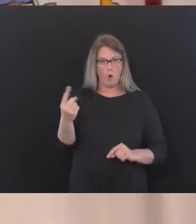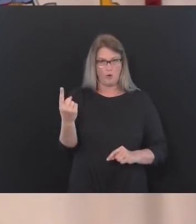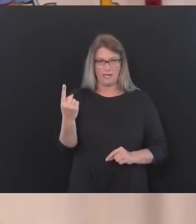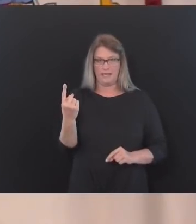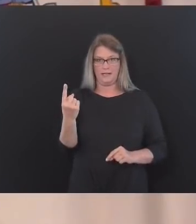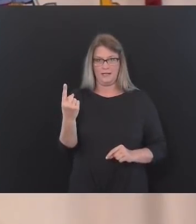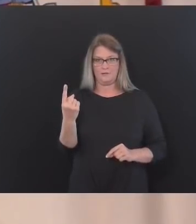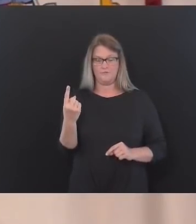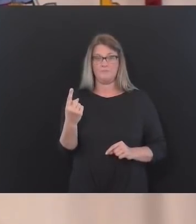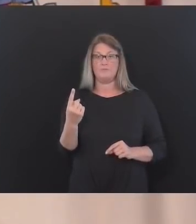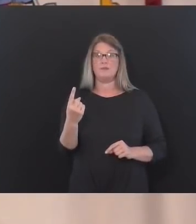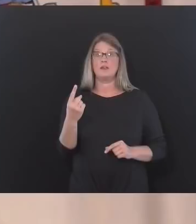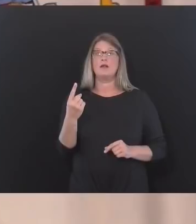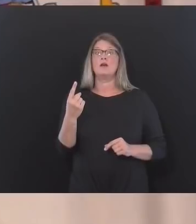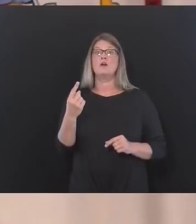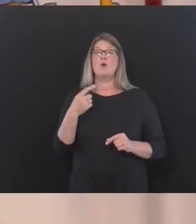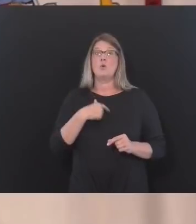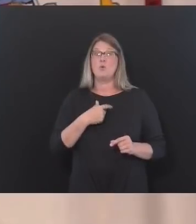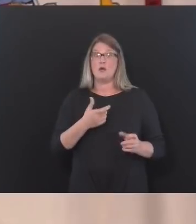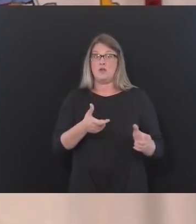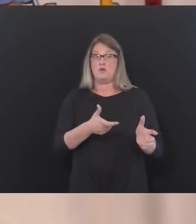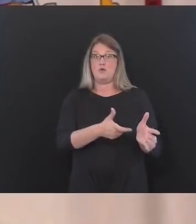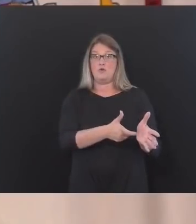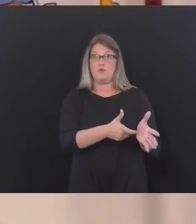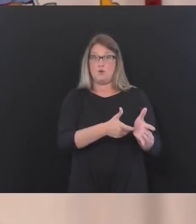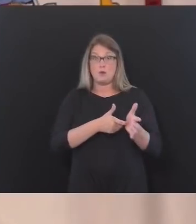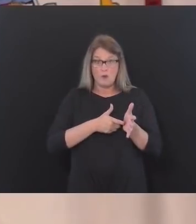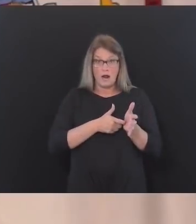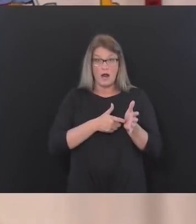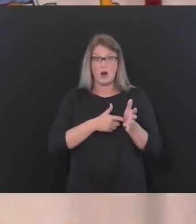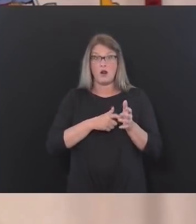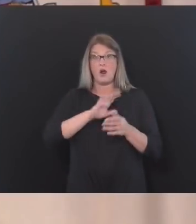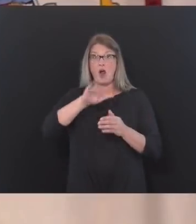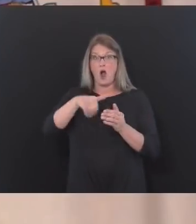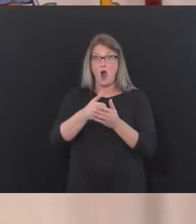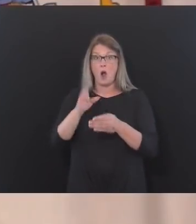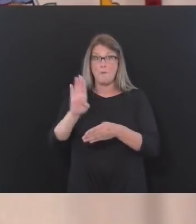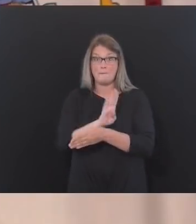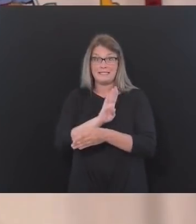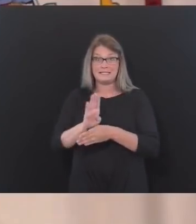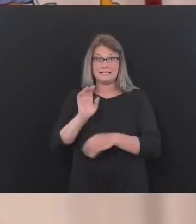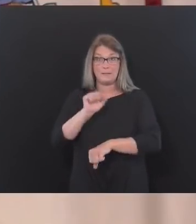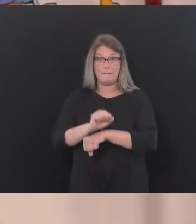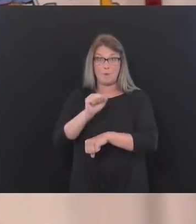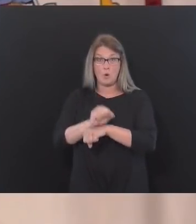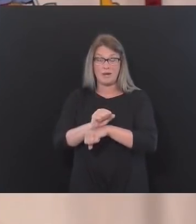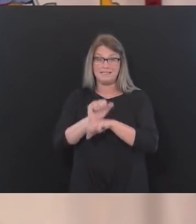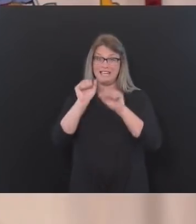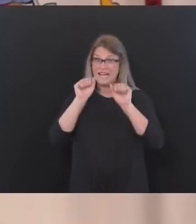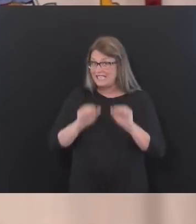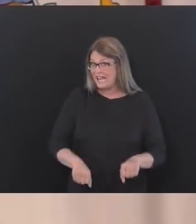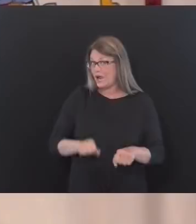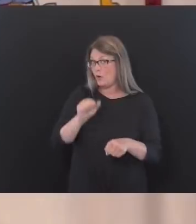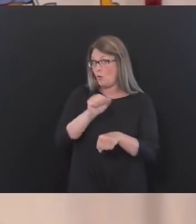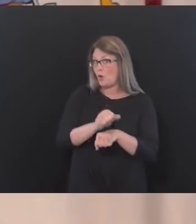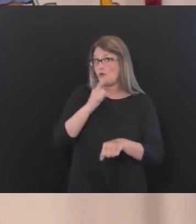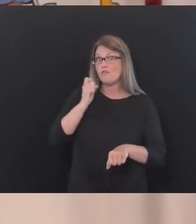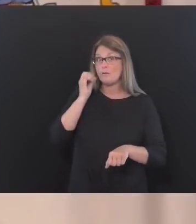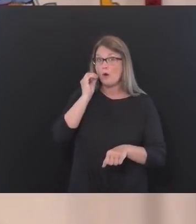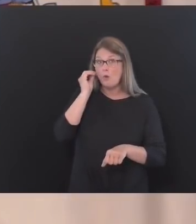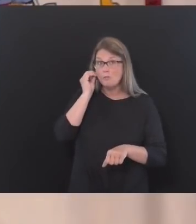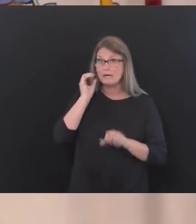directing all businesses to require employees to work from home to the maximum extent possible.